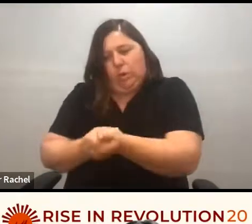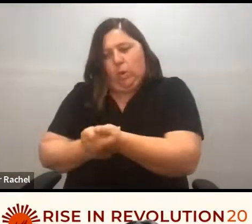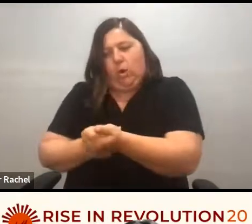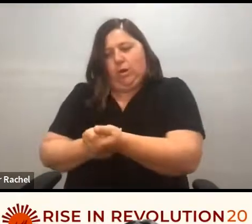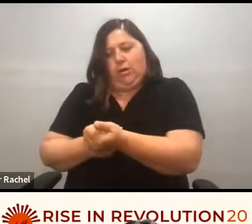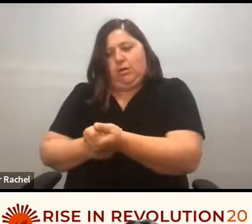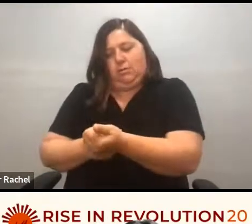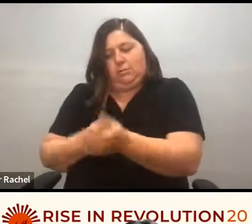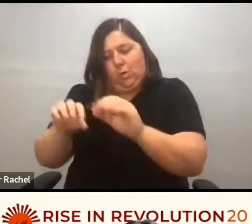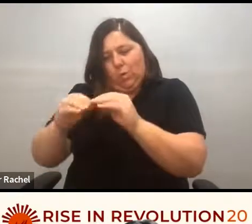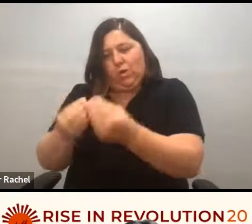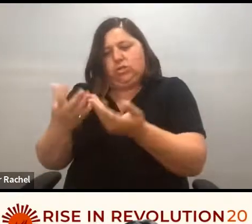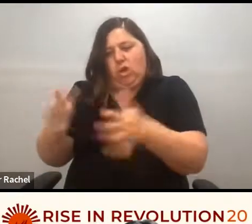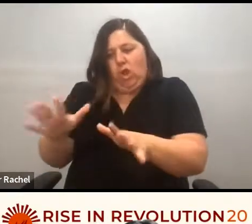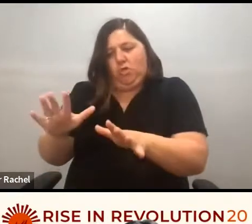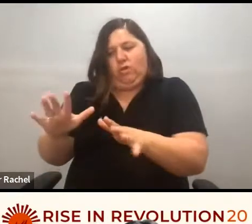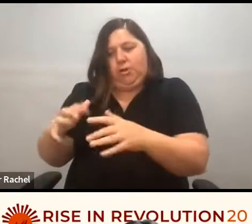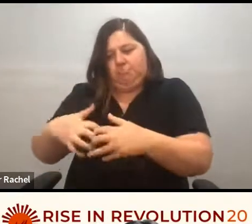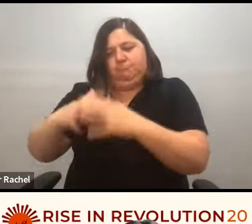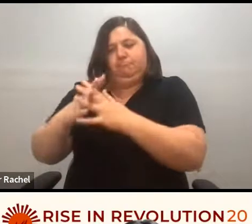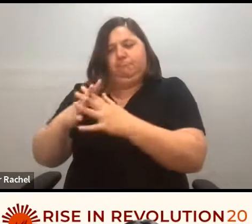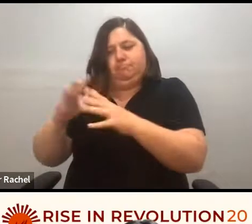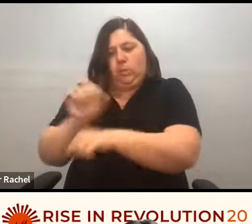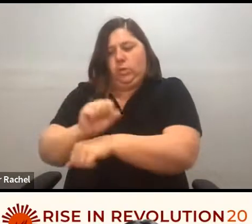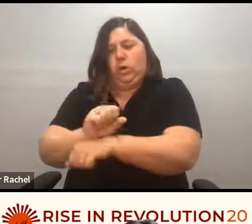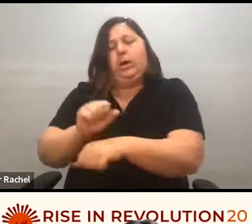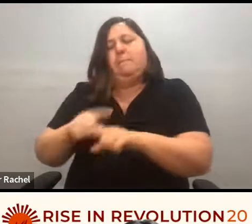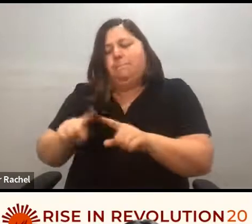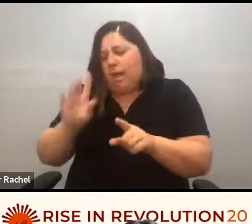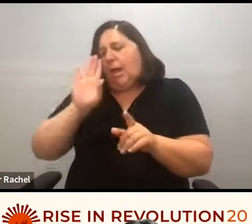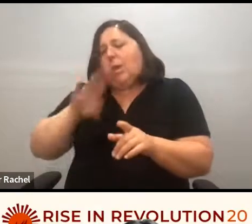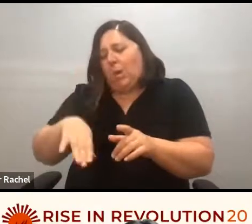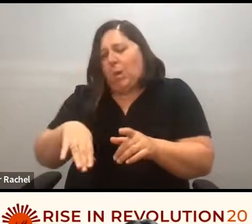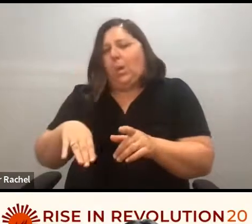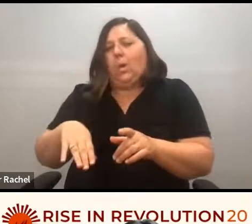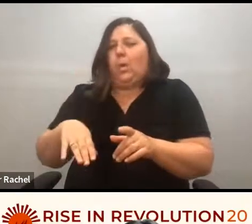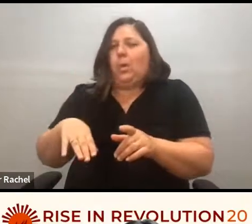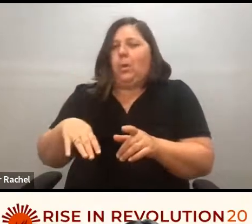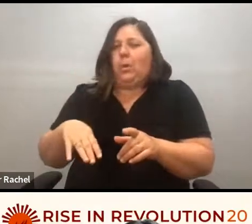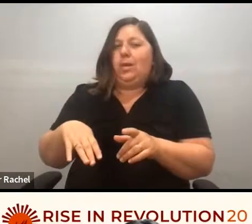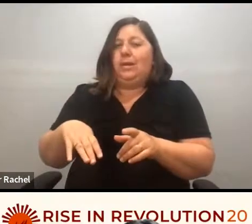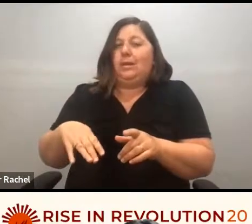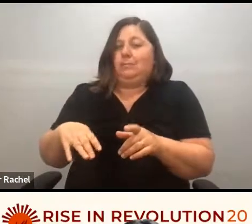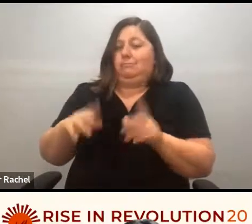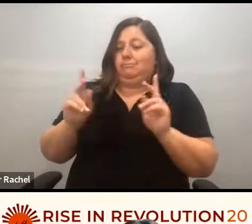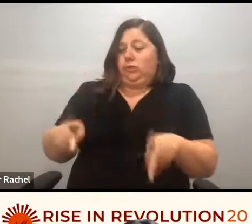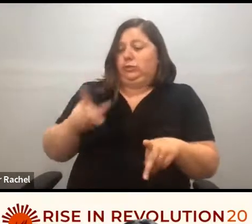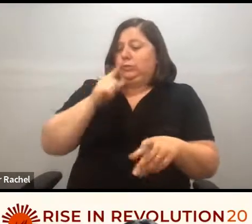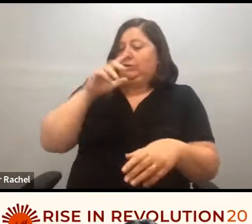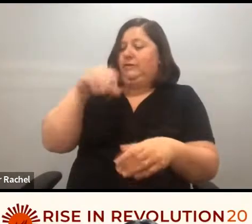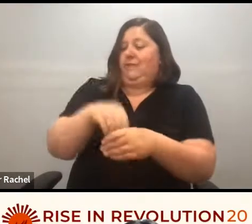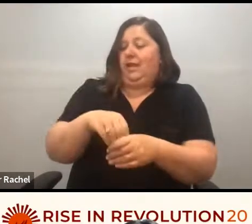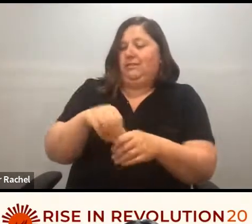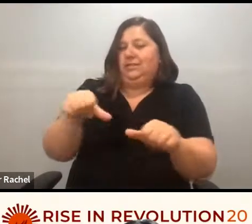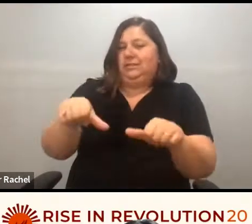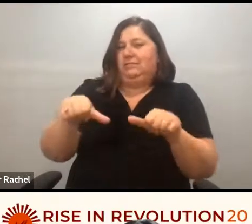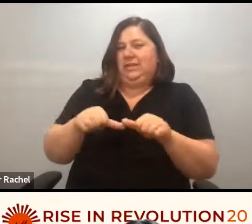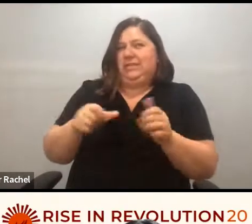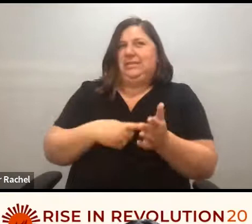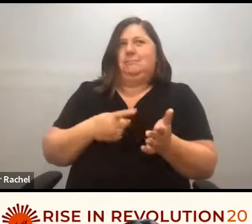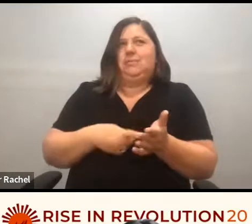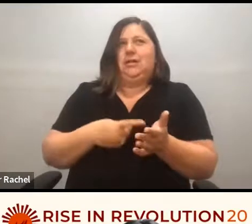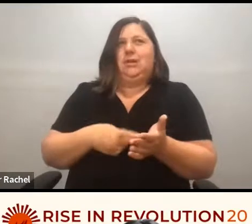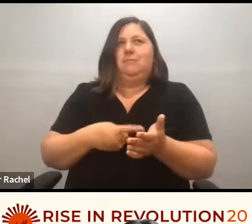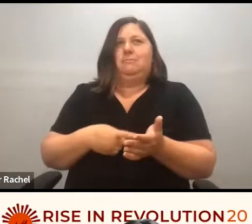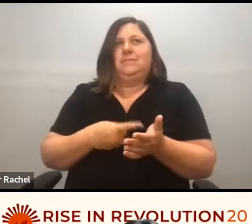those organizations in some form. But I also know, you know, as a caveat, you know, as someone who's been in those spaces, that sometimes it can be very,